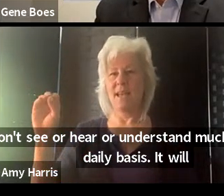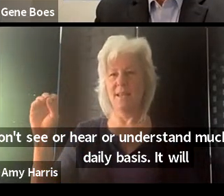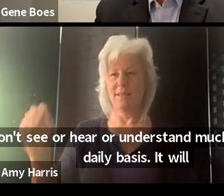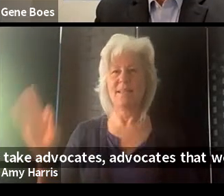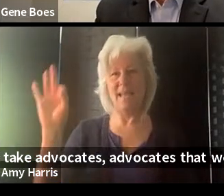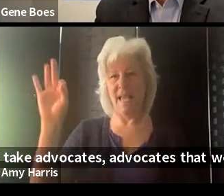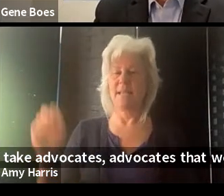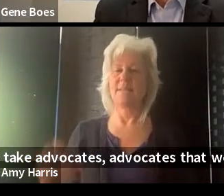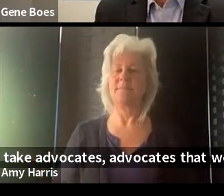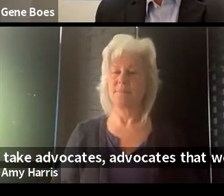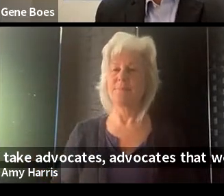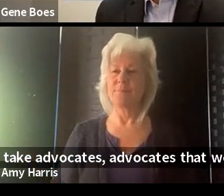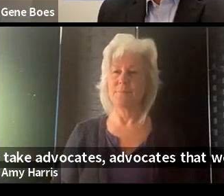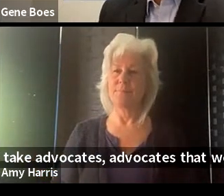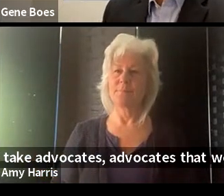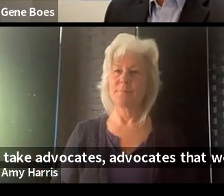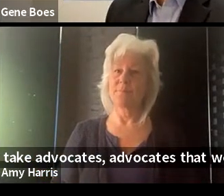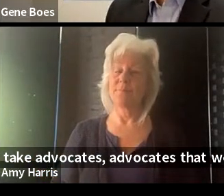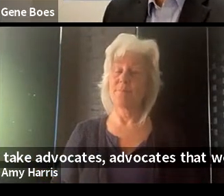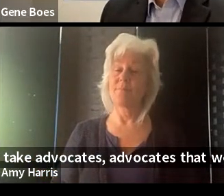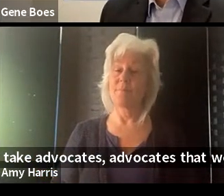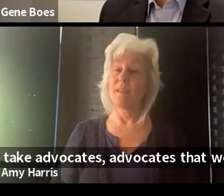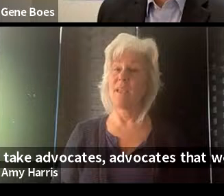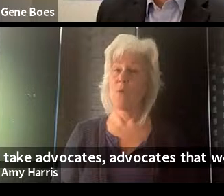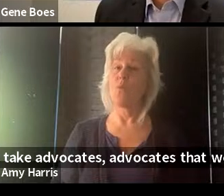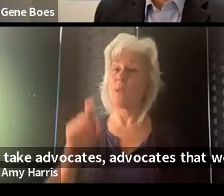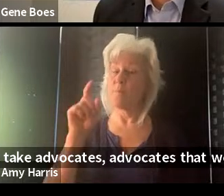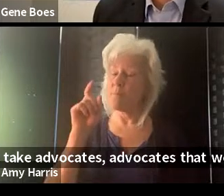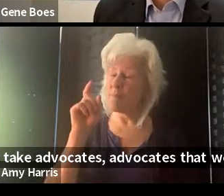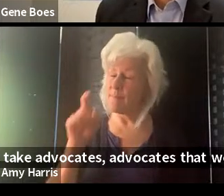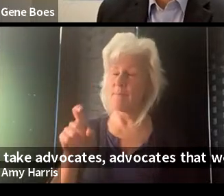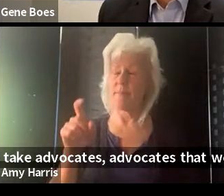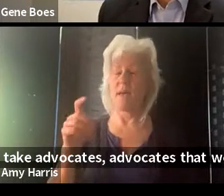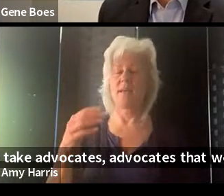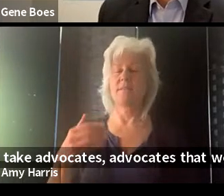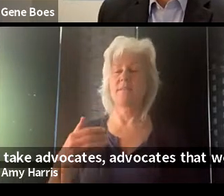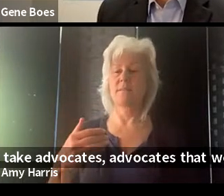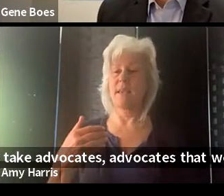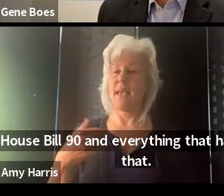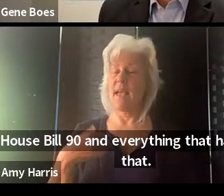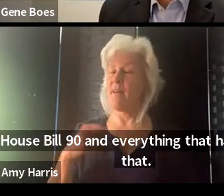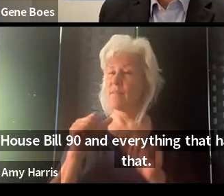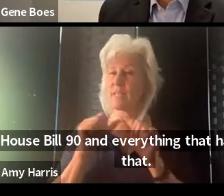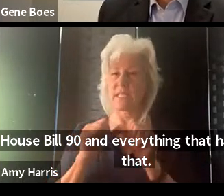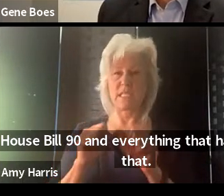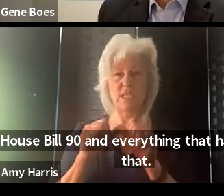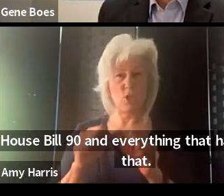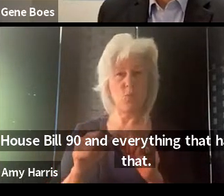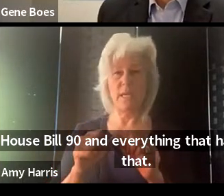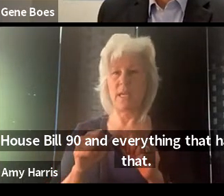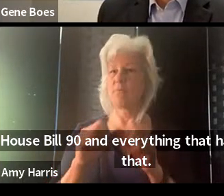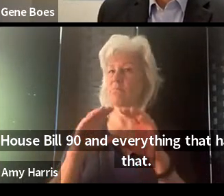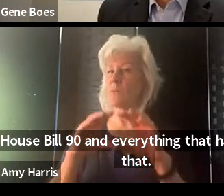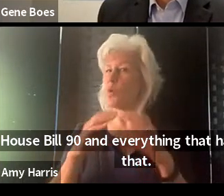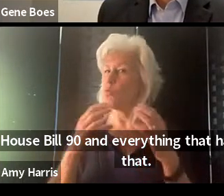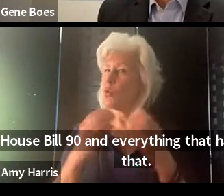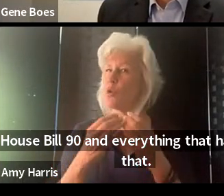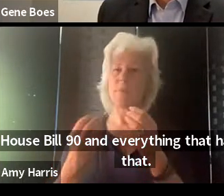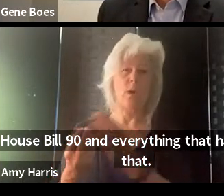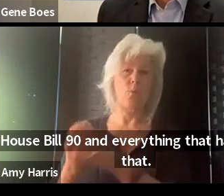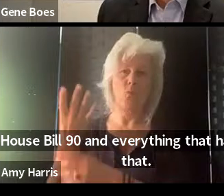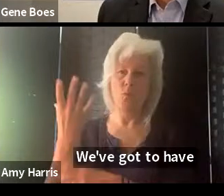it. And we've got to have a continuing and growing group